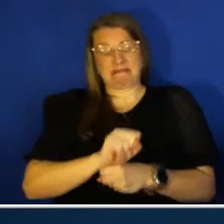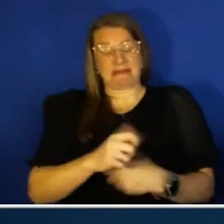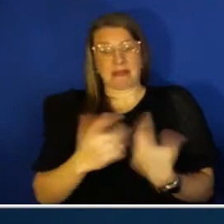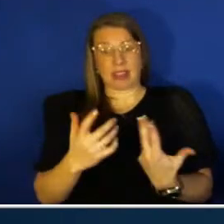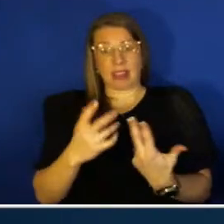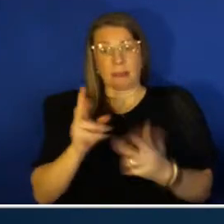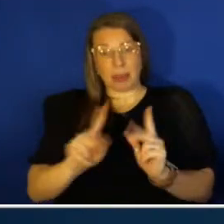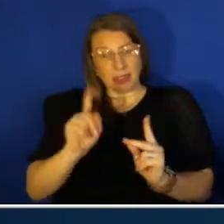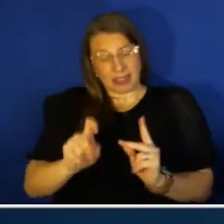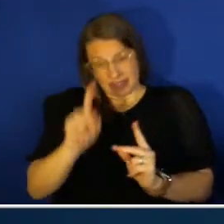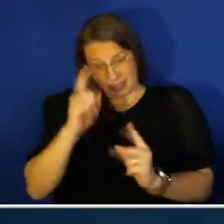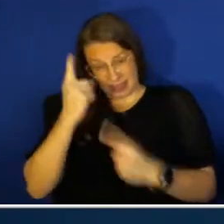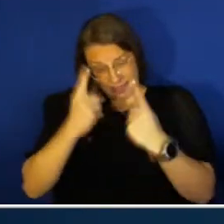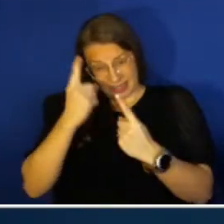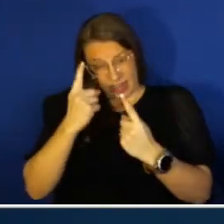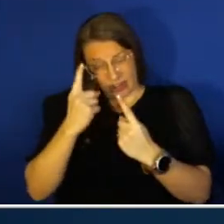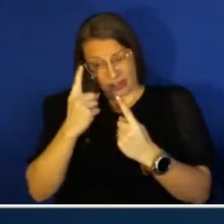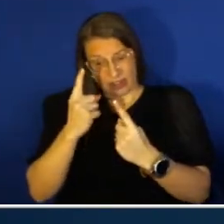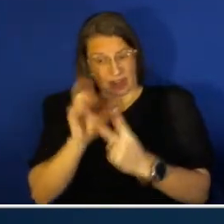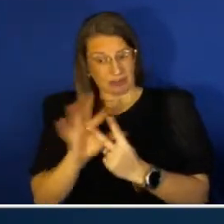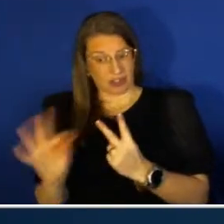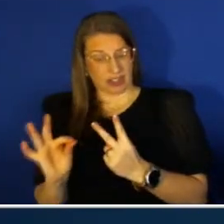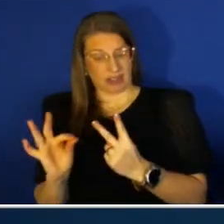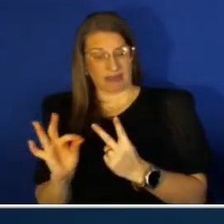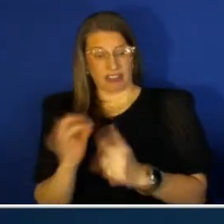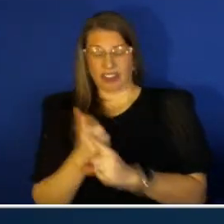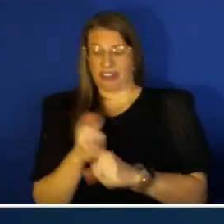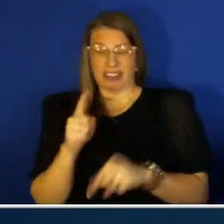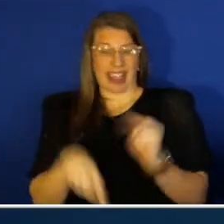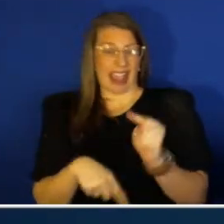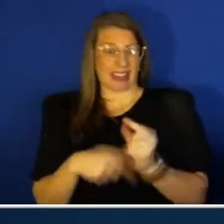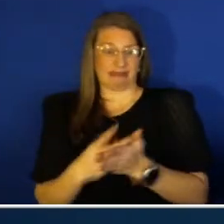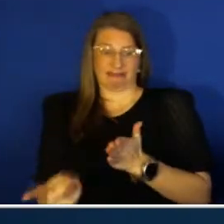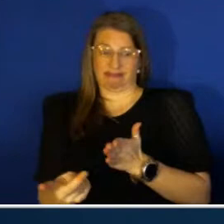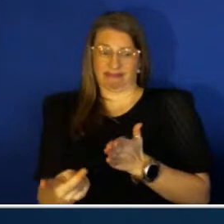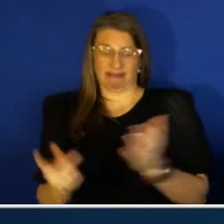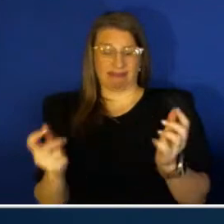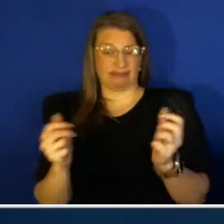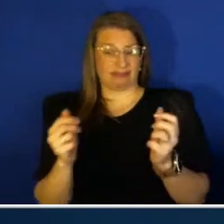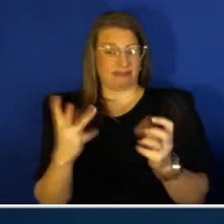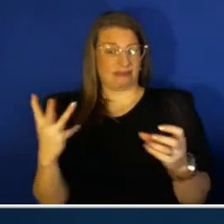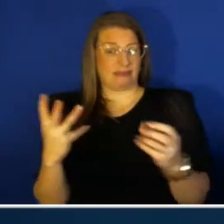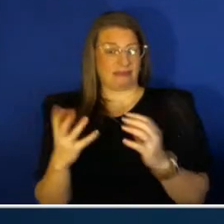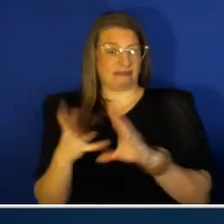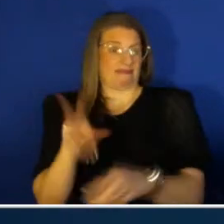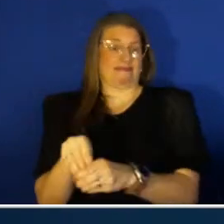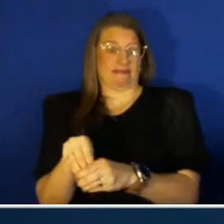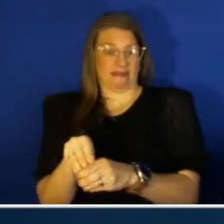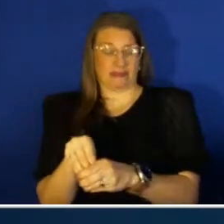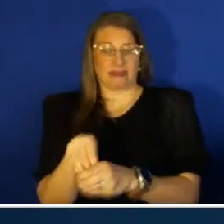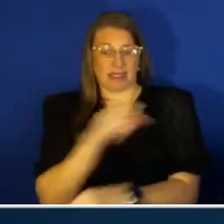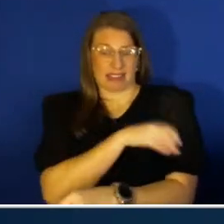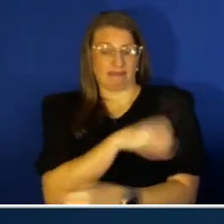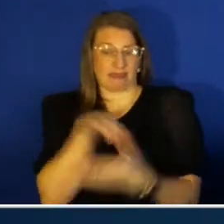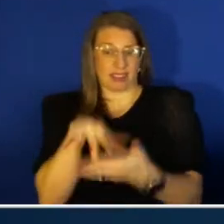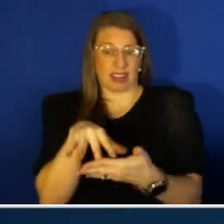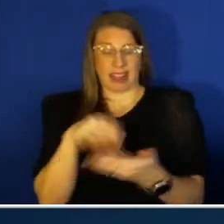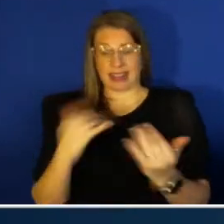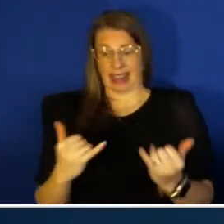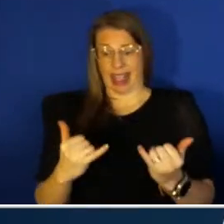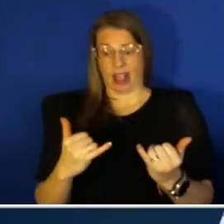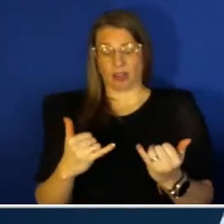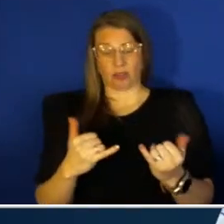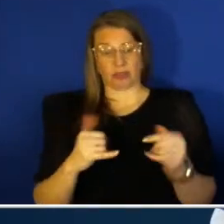options where you can't lose as a clinical trial participant, and understanding that clinical trials have gone through now multiple rounds of